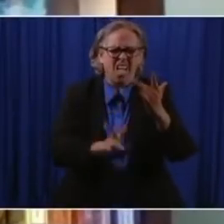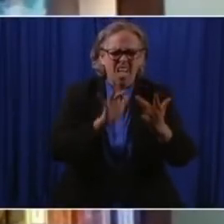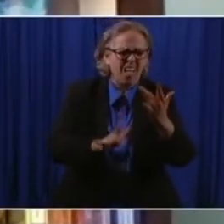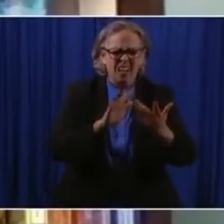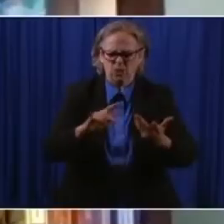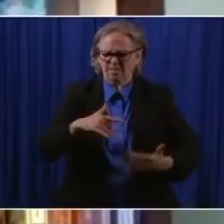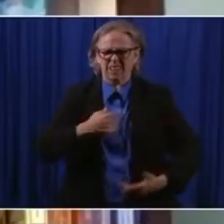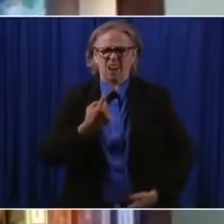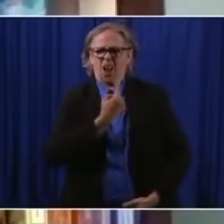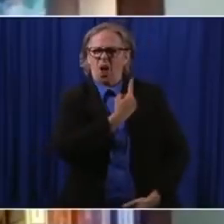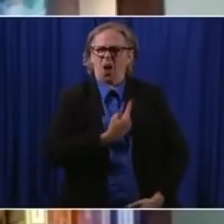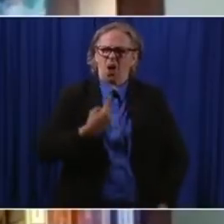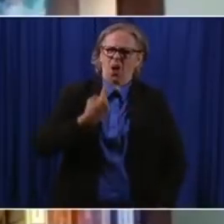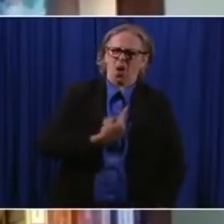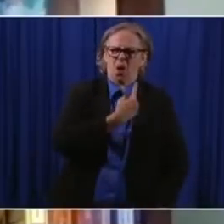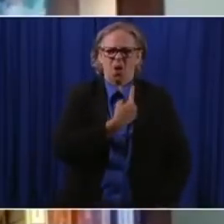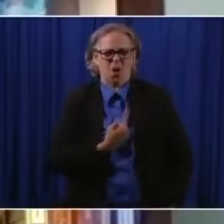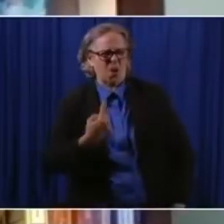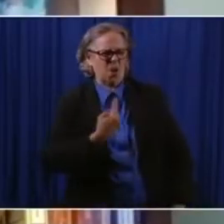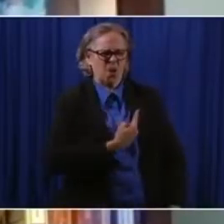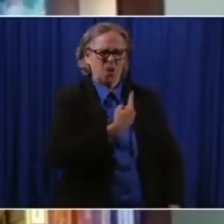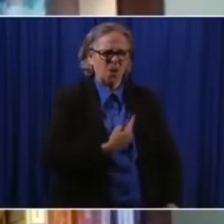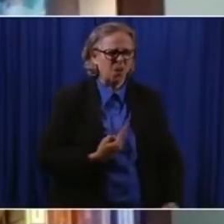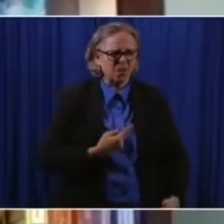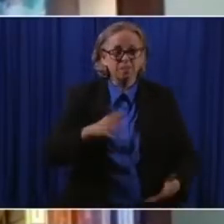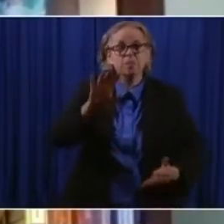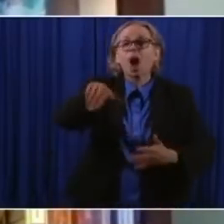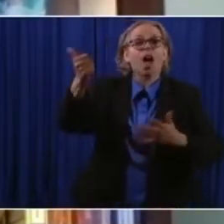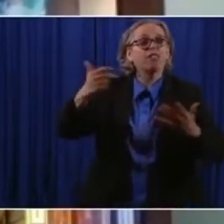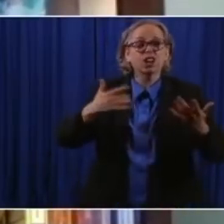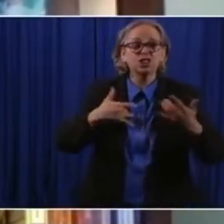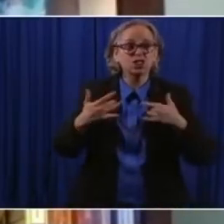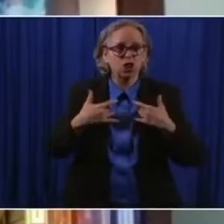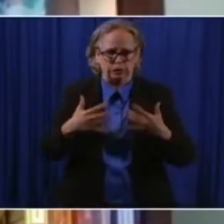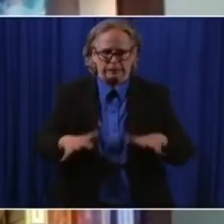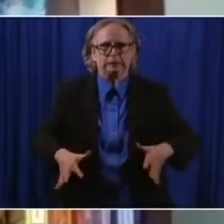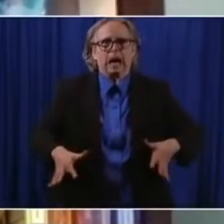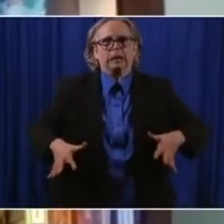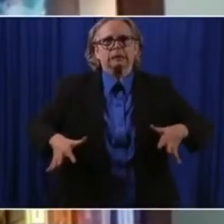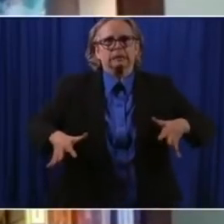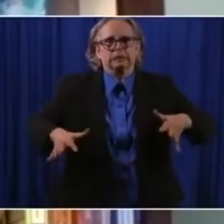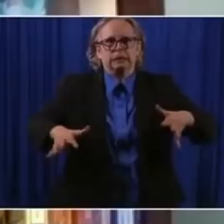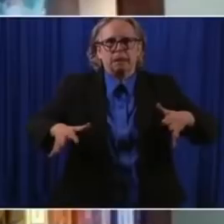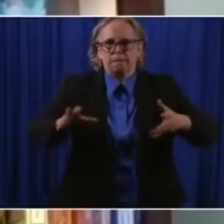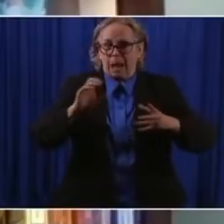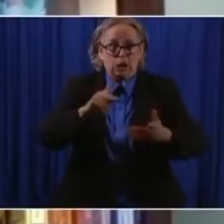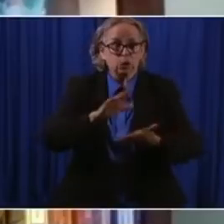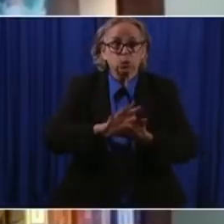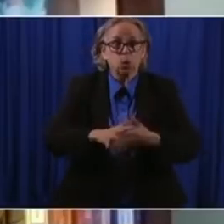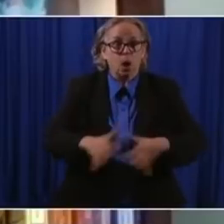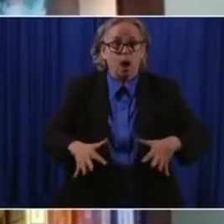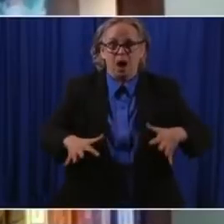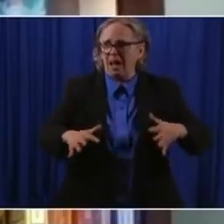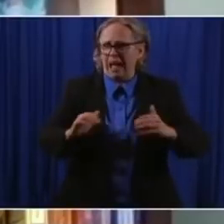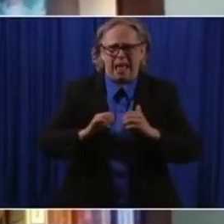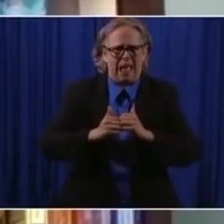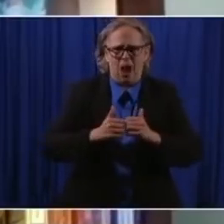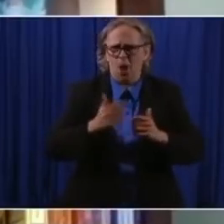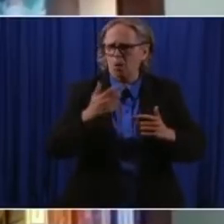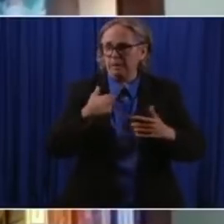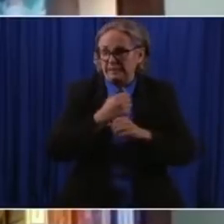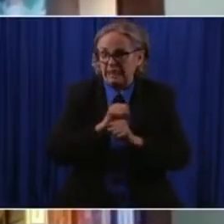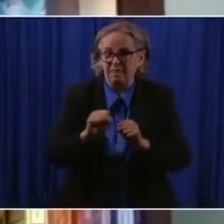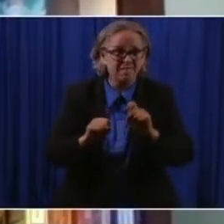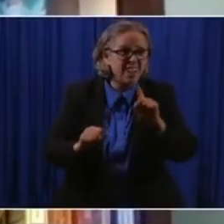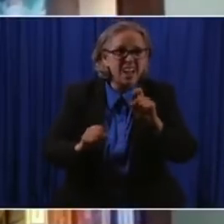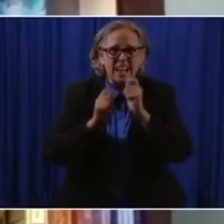of people. Other concerns surround anxiety about going back to school or anxiety about how school is going to work.